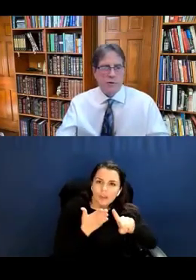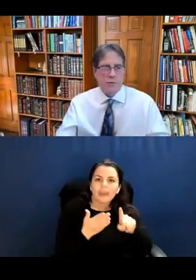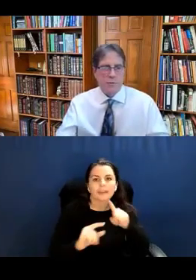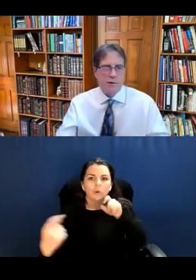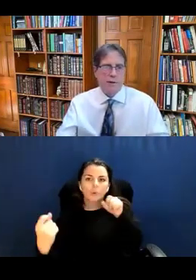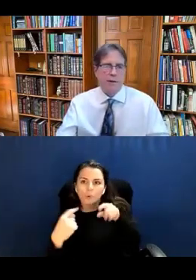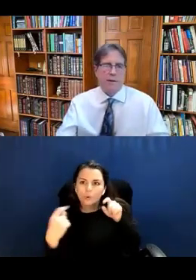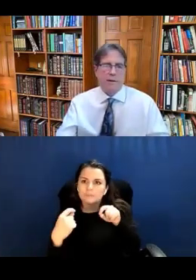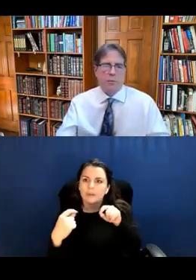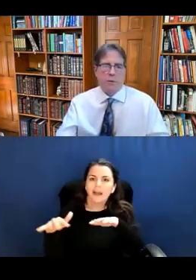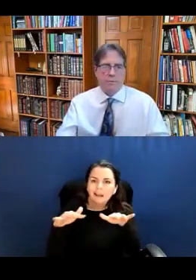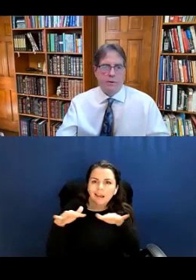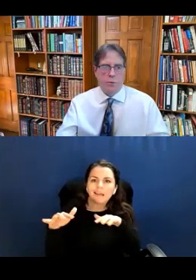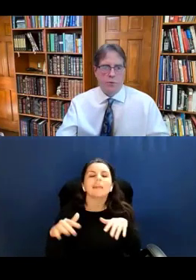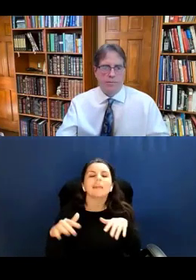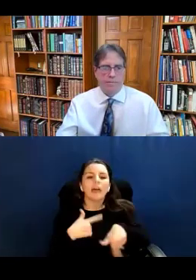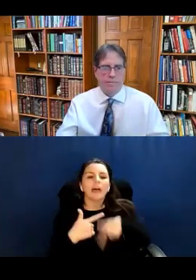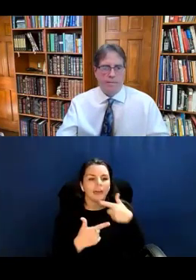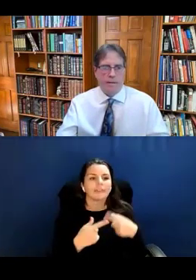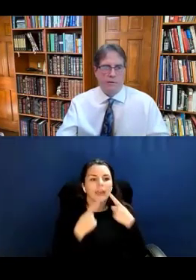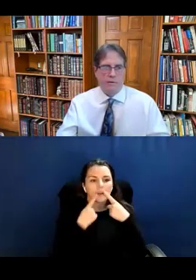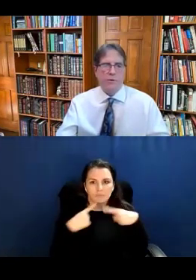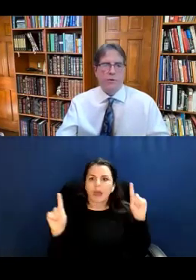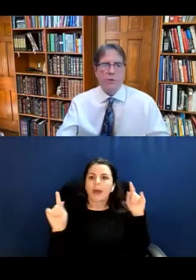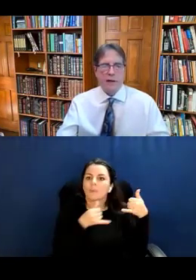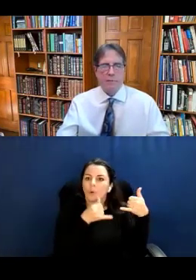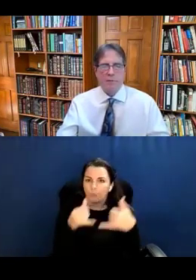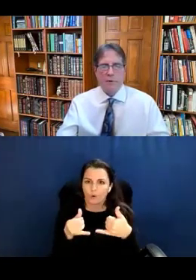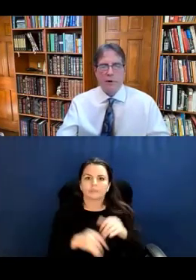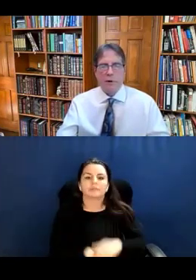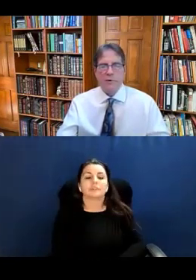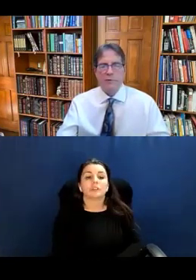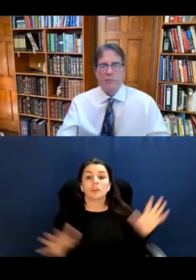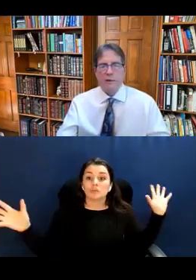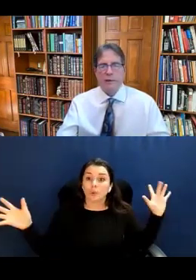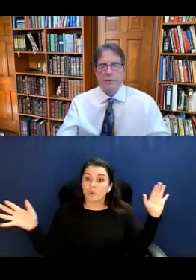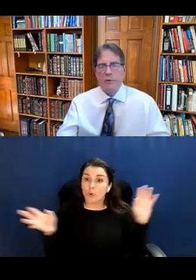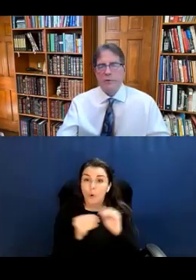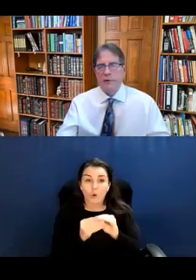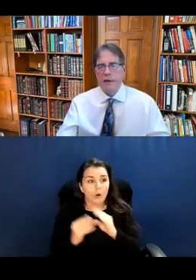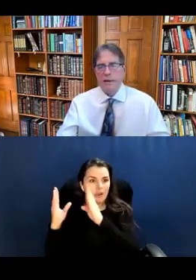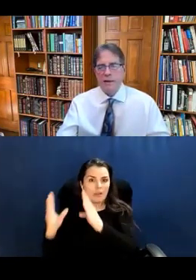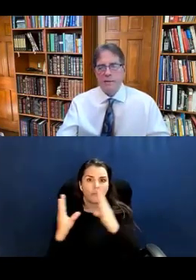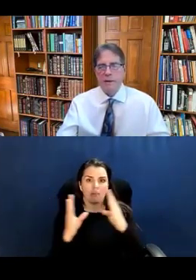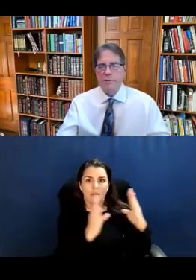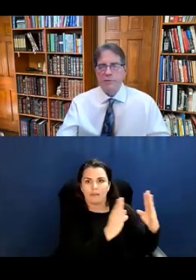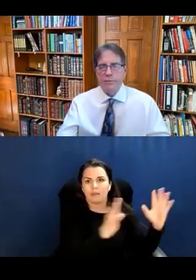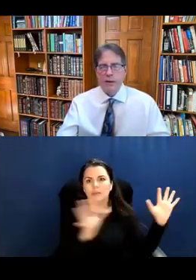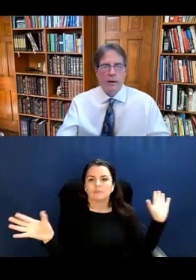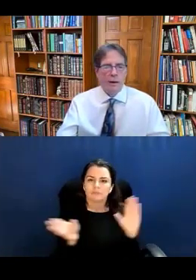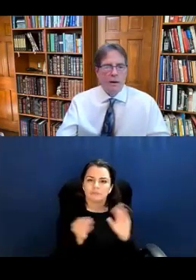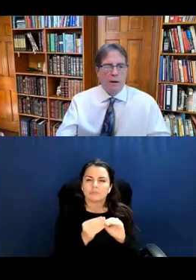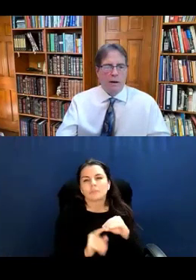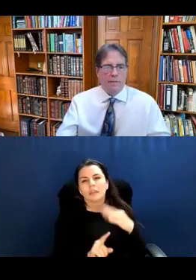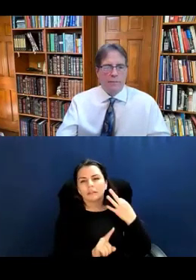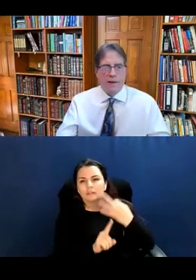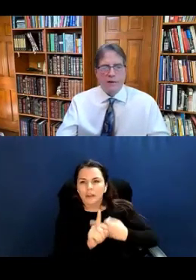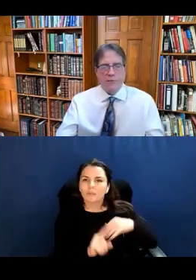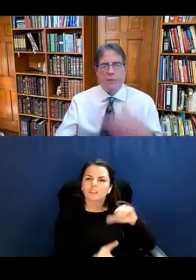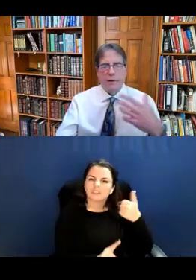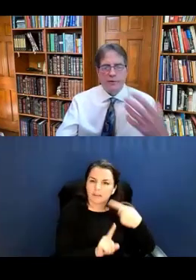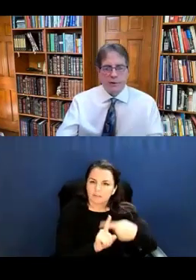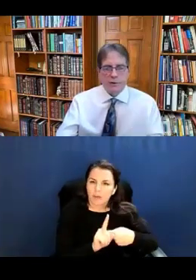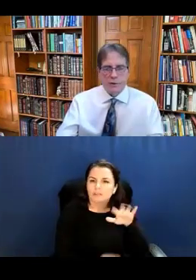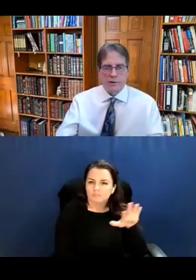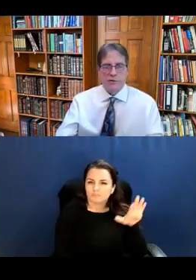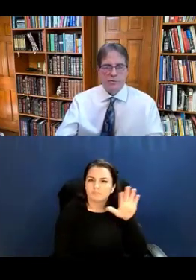get extra information and then work at the award. So the total time overall is something on the order of 9 to 10 months. That's